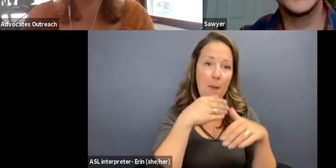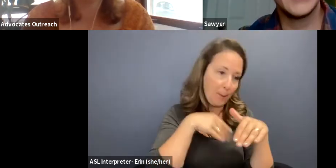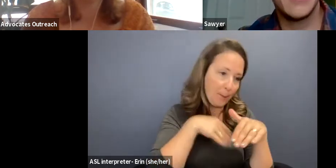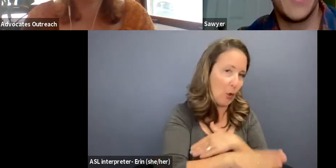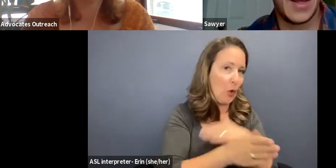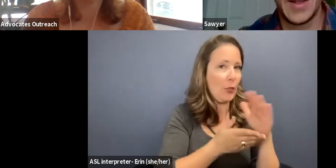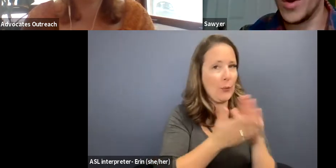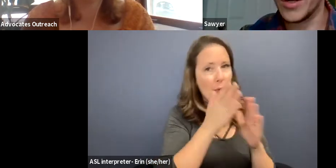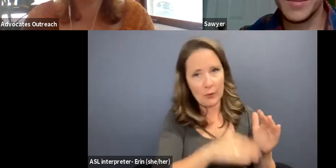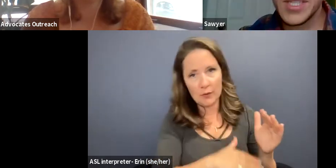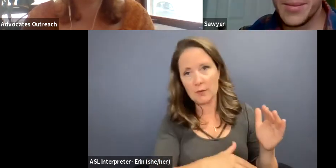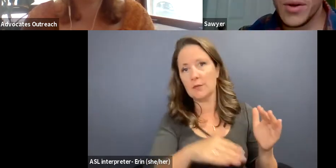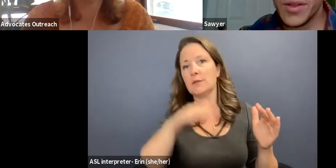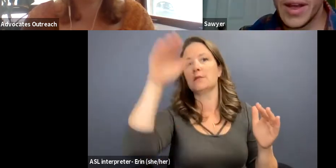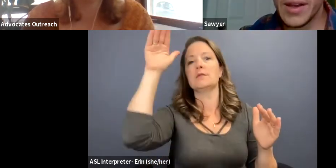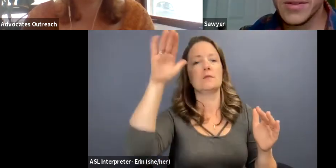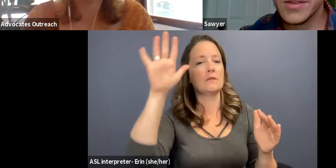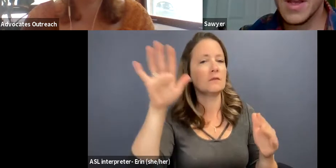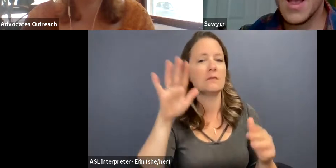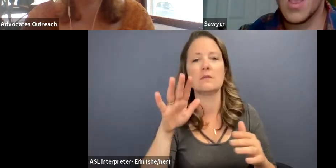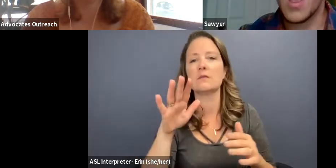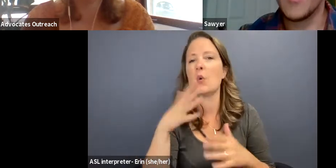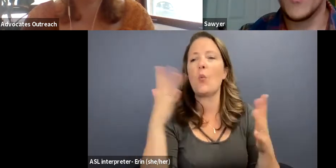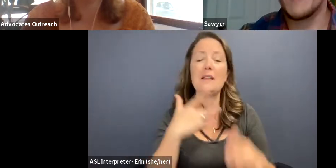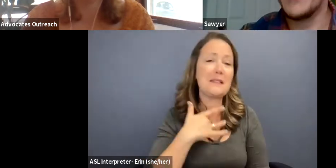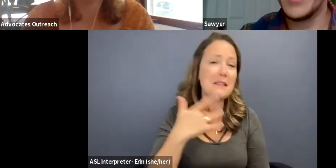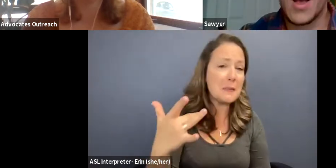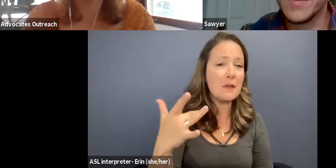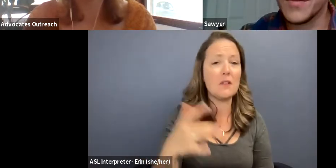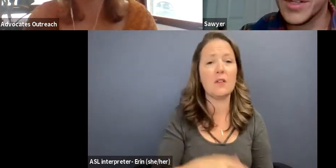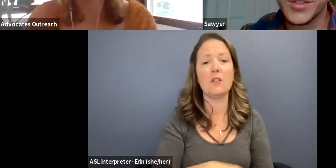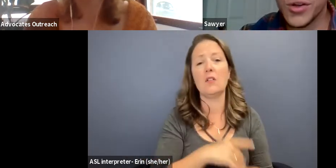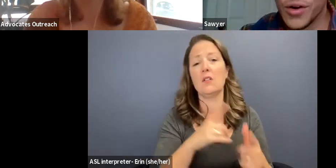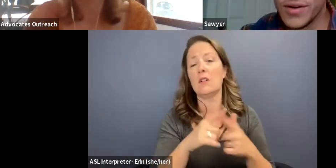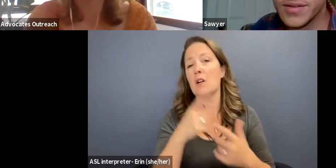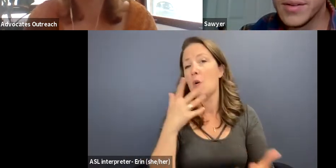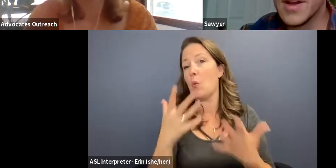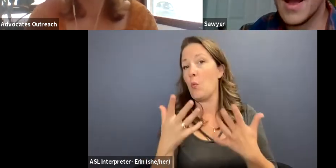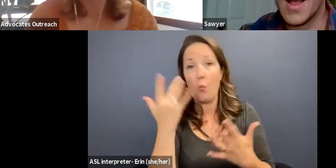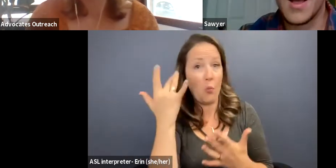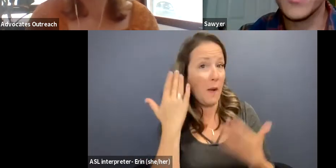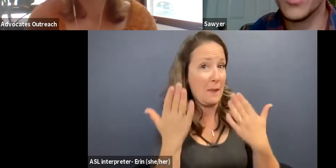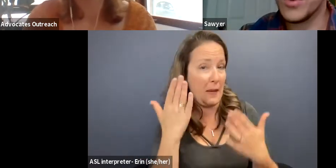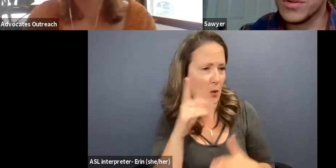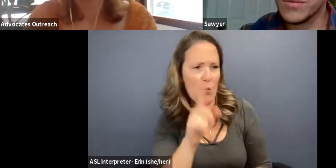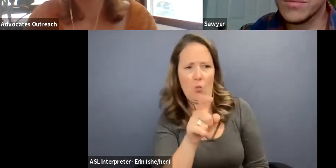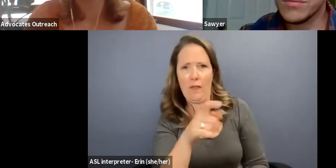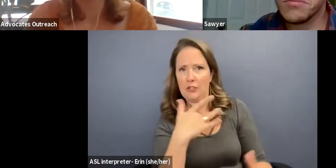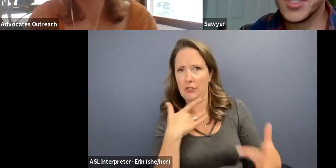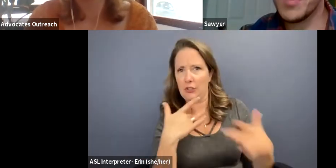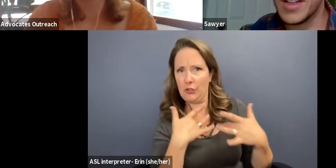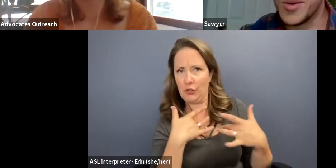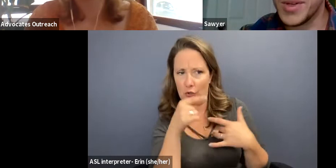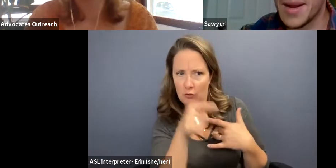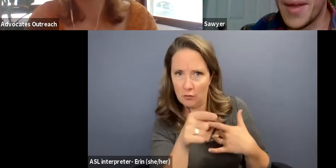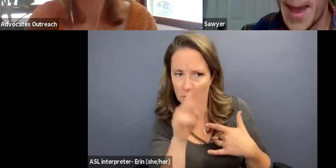Tree. And then as far as our goals or our objectives for today, I just want to touch on